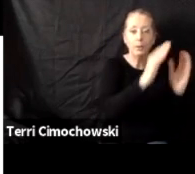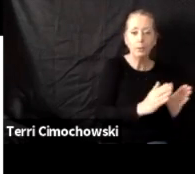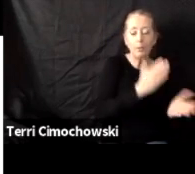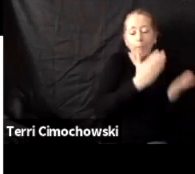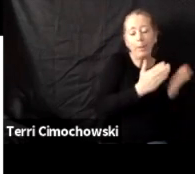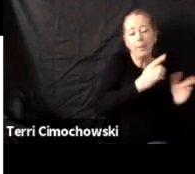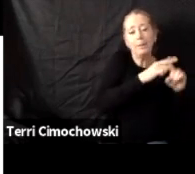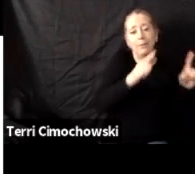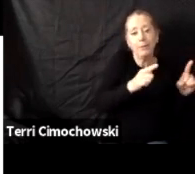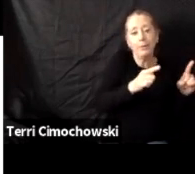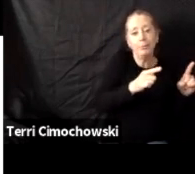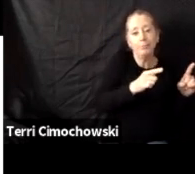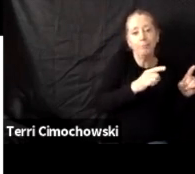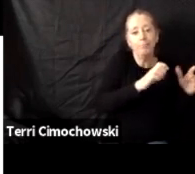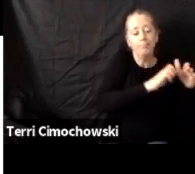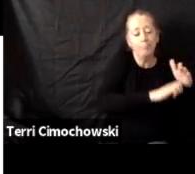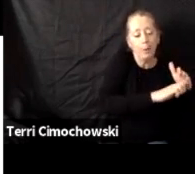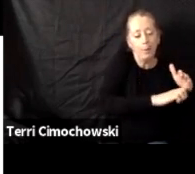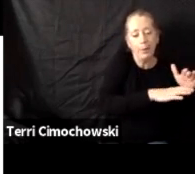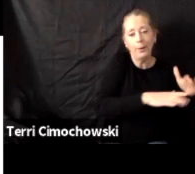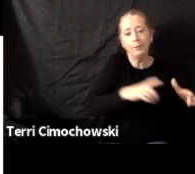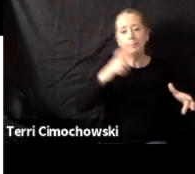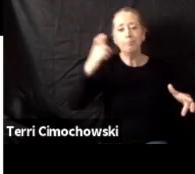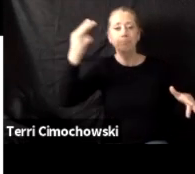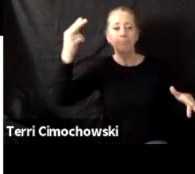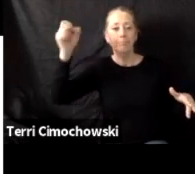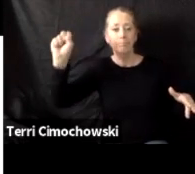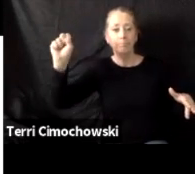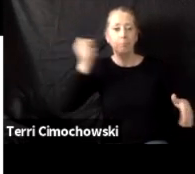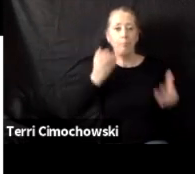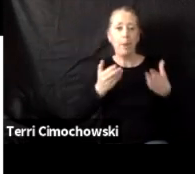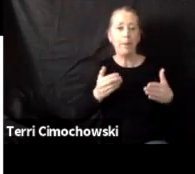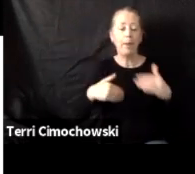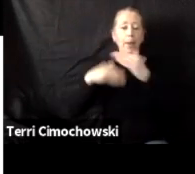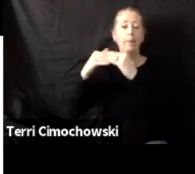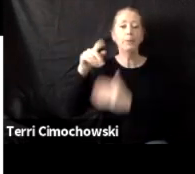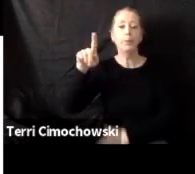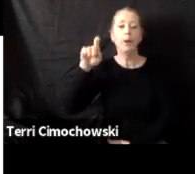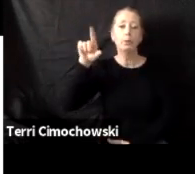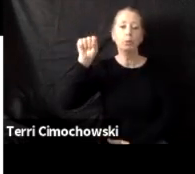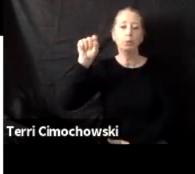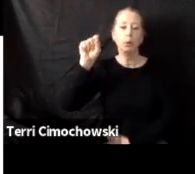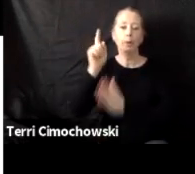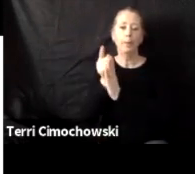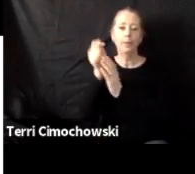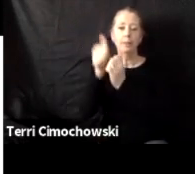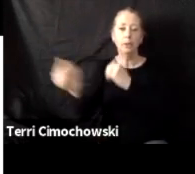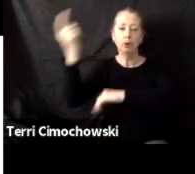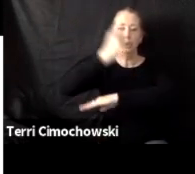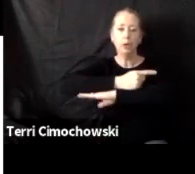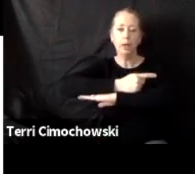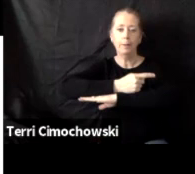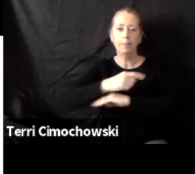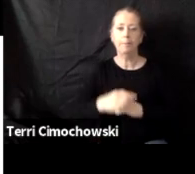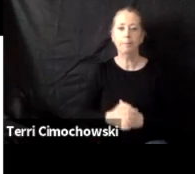differ between primary and intermediate, and it may be up to 120 minutes a day. So thinking about